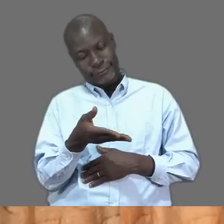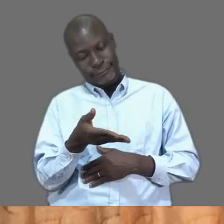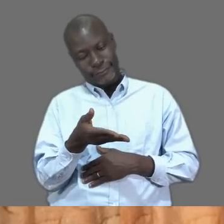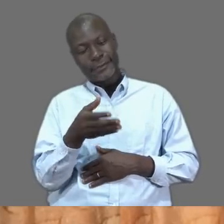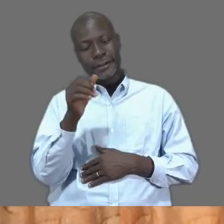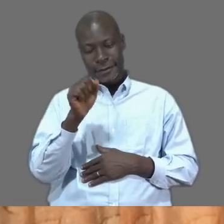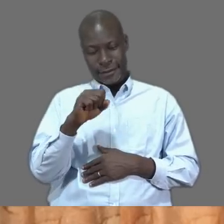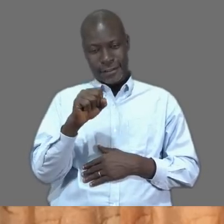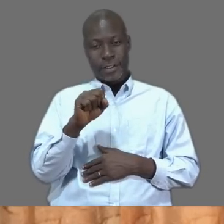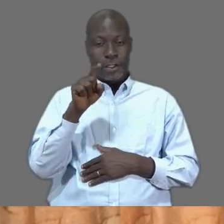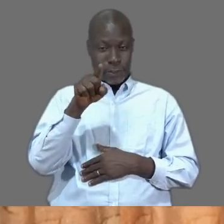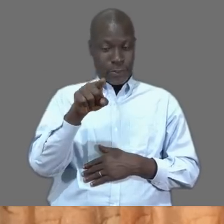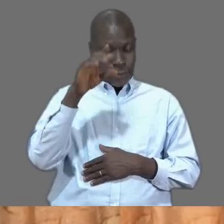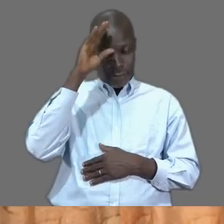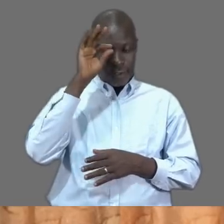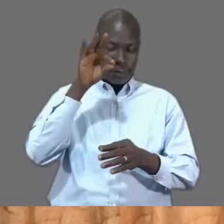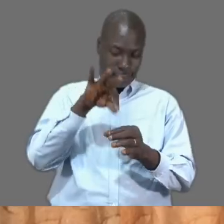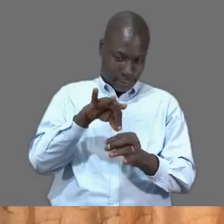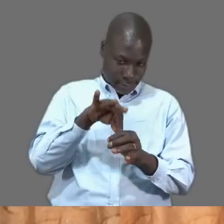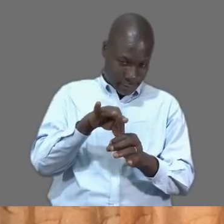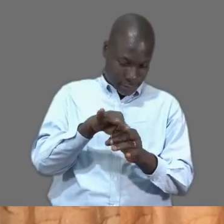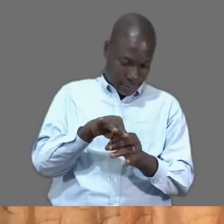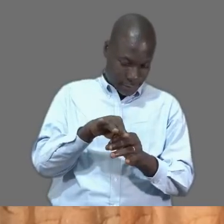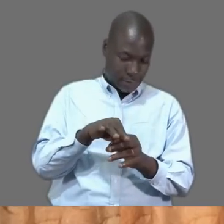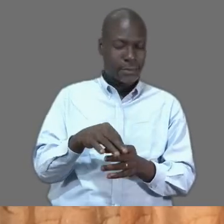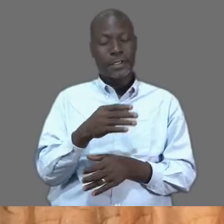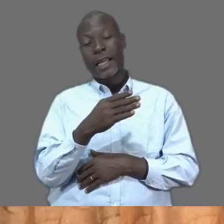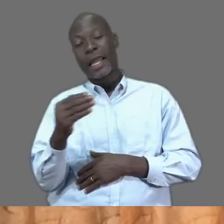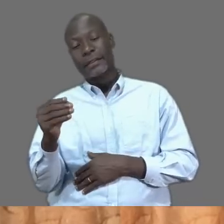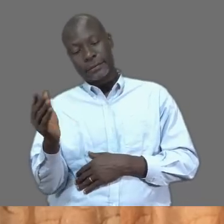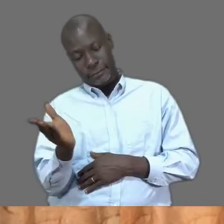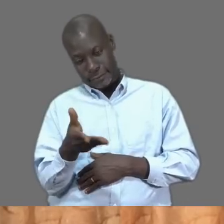ugu aba ene se utwa aba